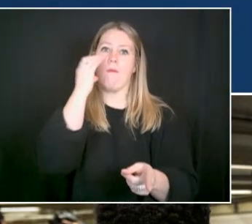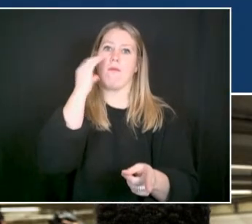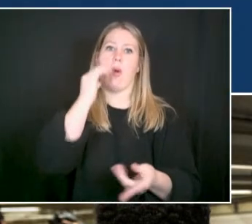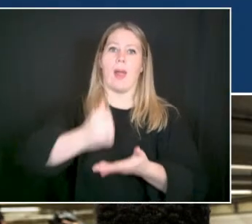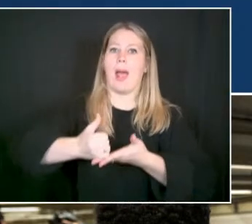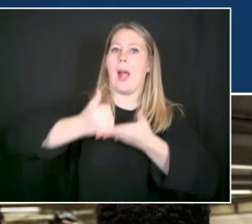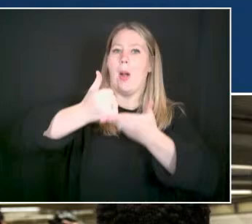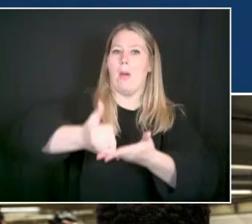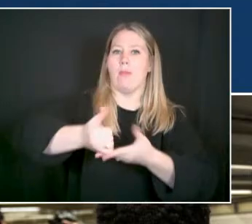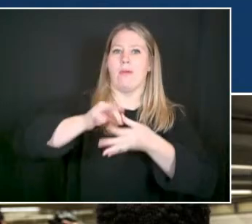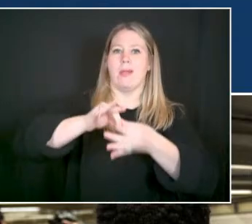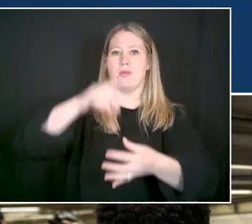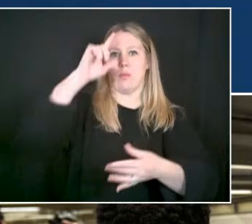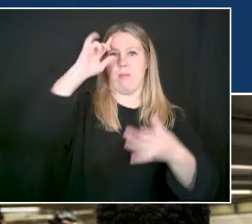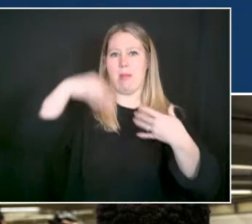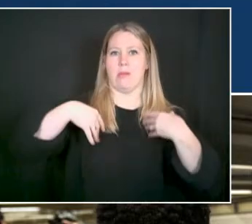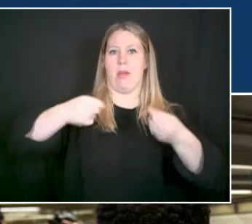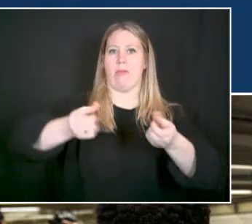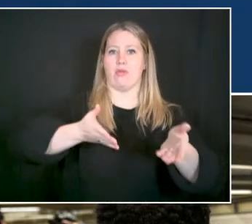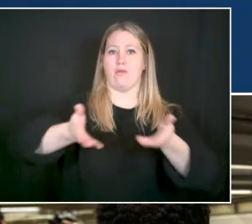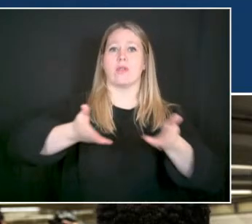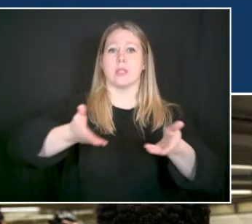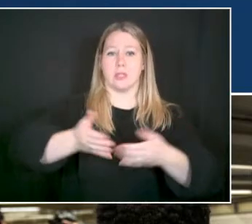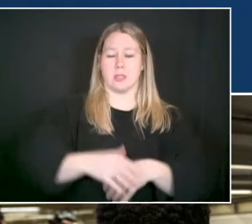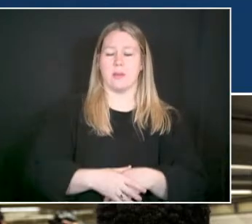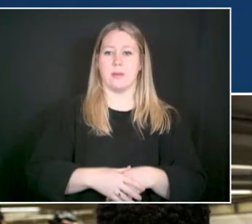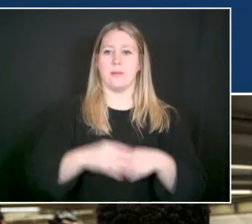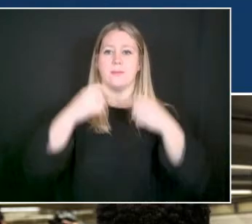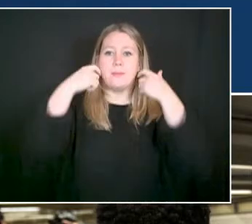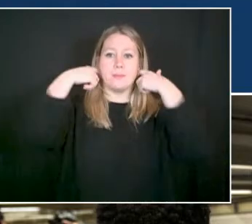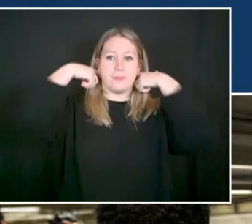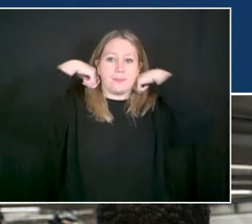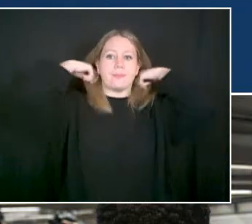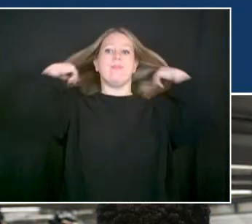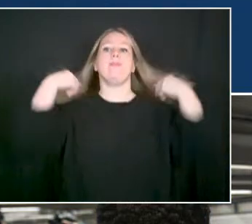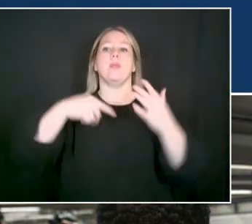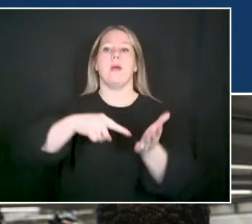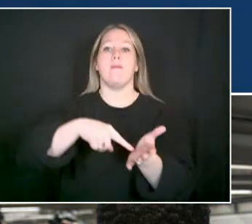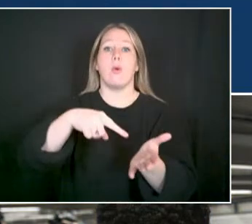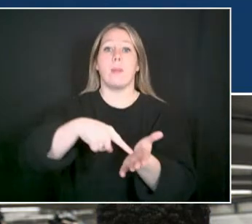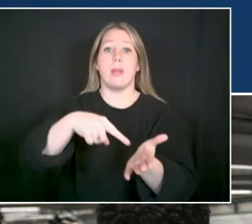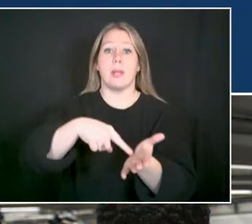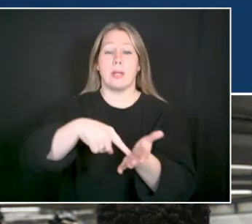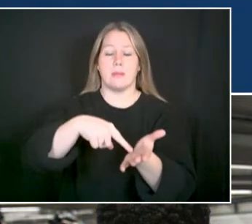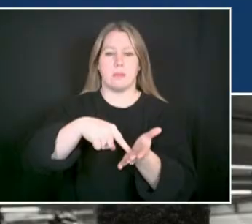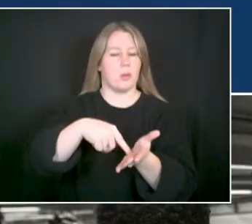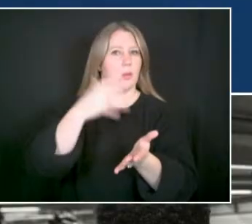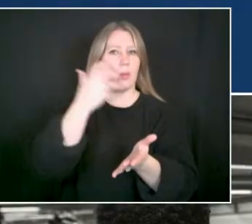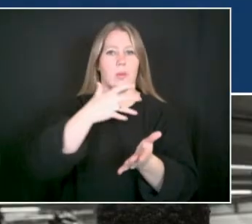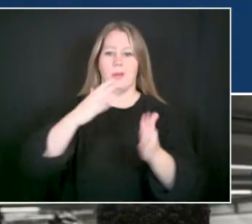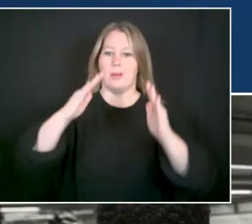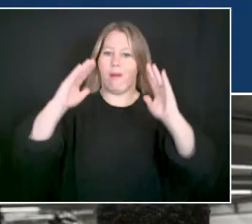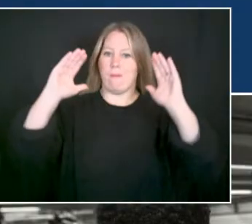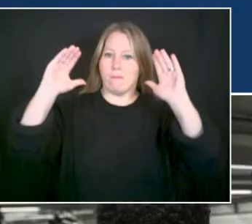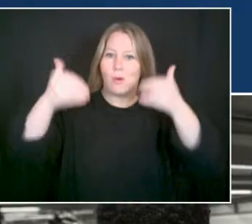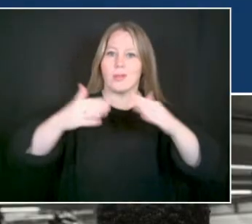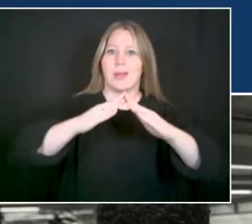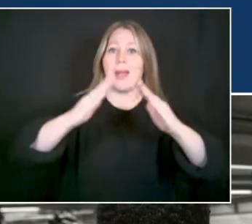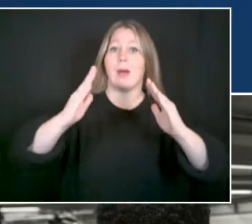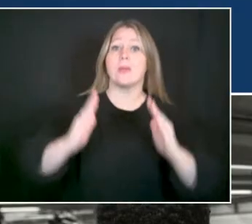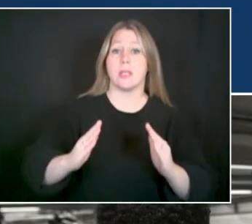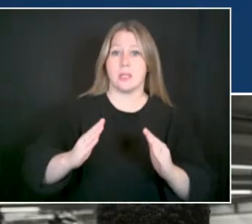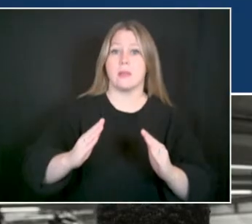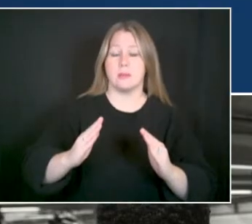way. And finally, affordability, housing. We're seeing how our housing plan is continuing to